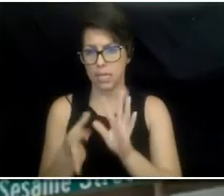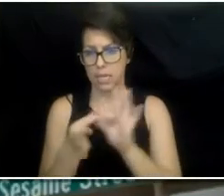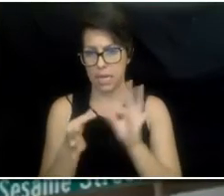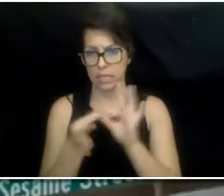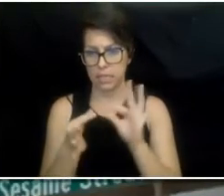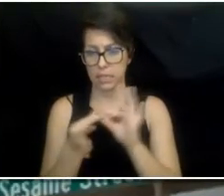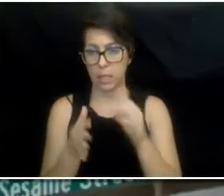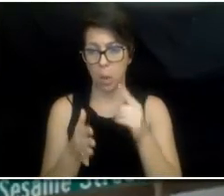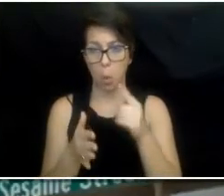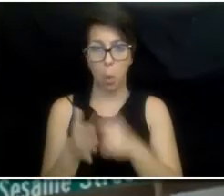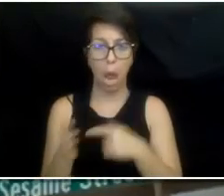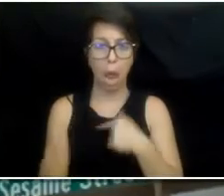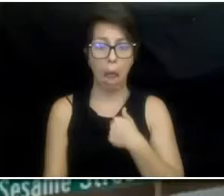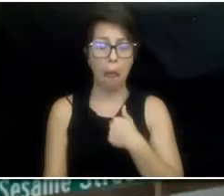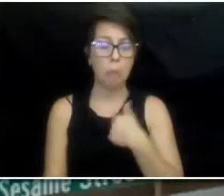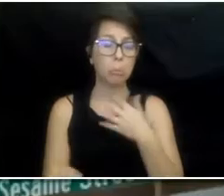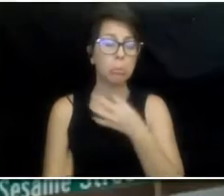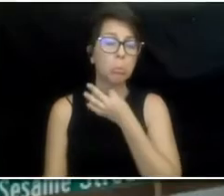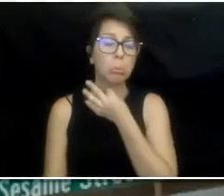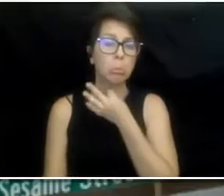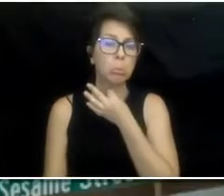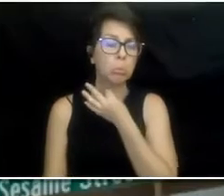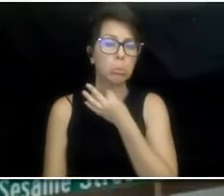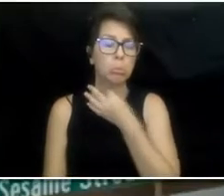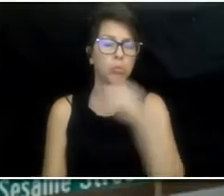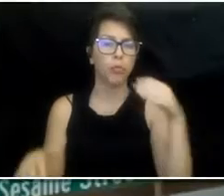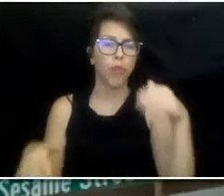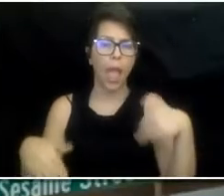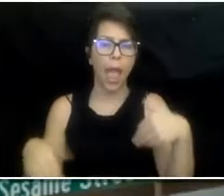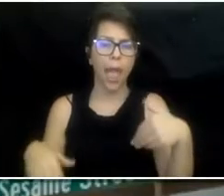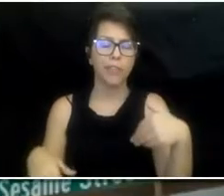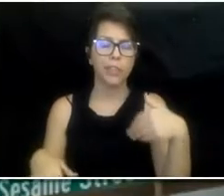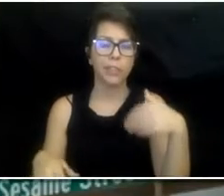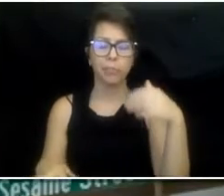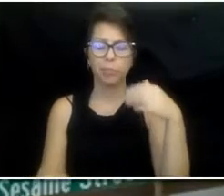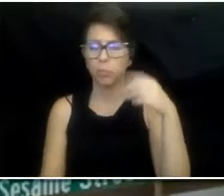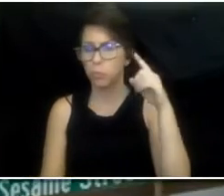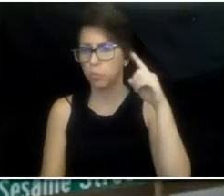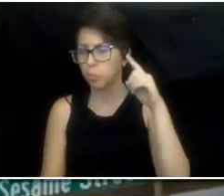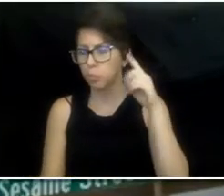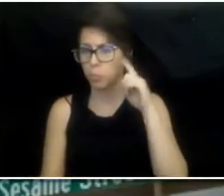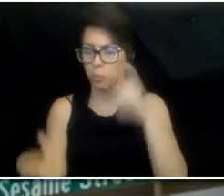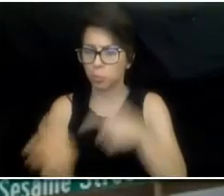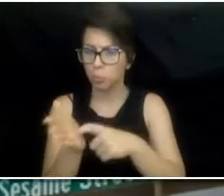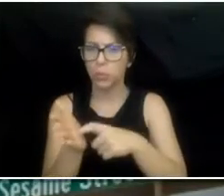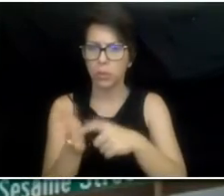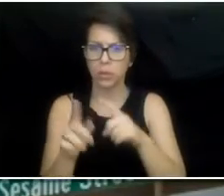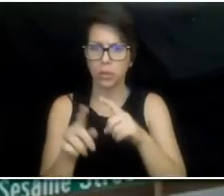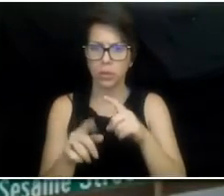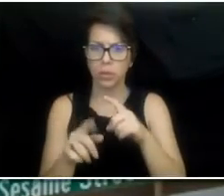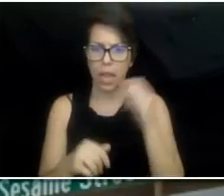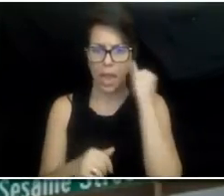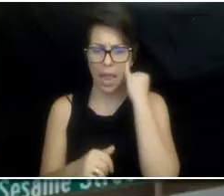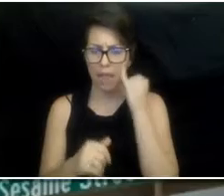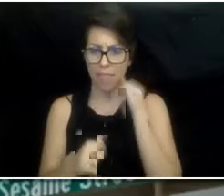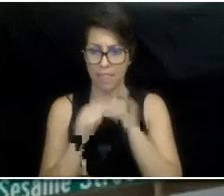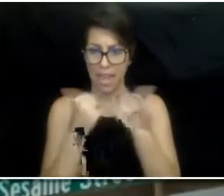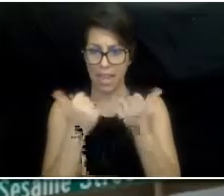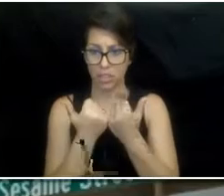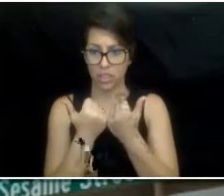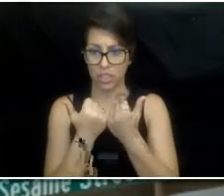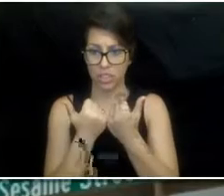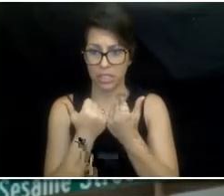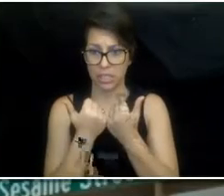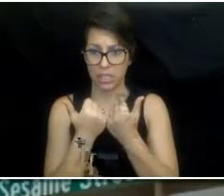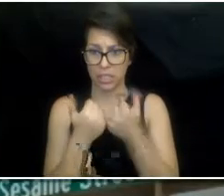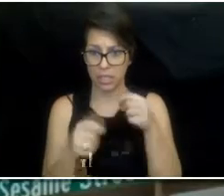I I would love to if not now but at some point uh hear your sort of game plan for uh what